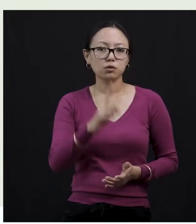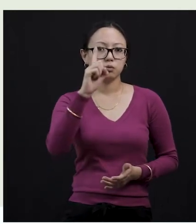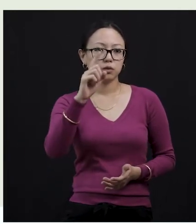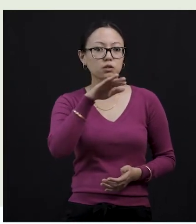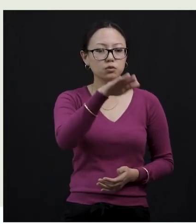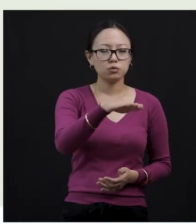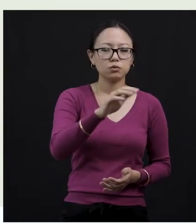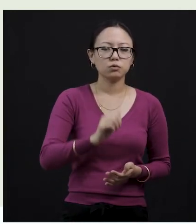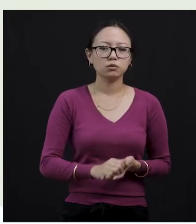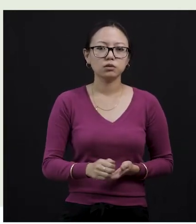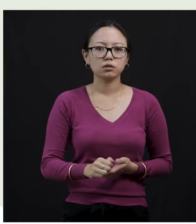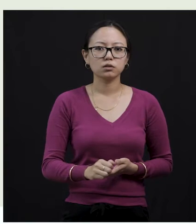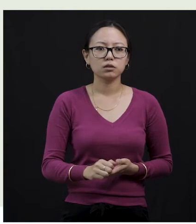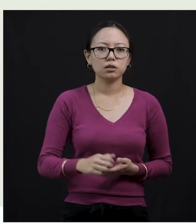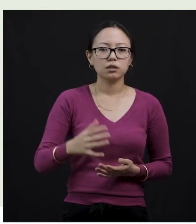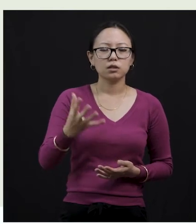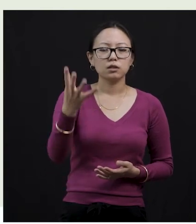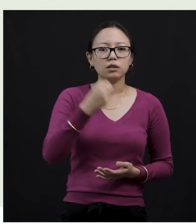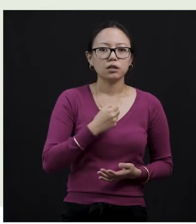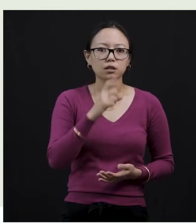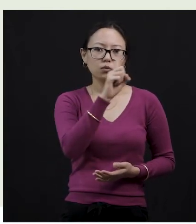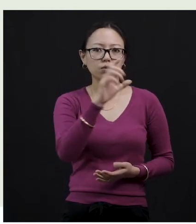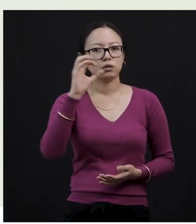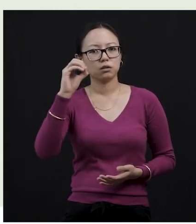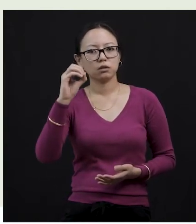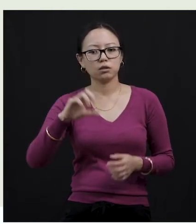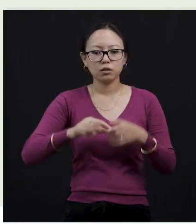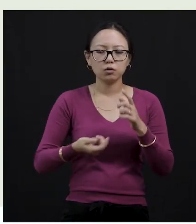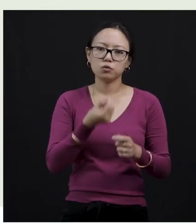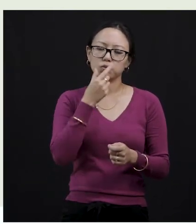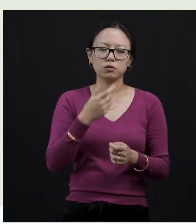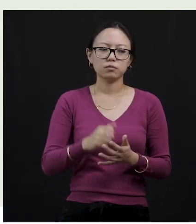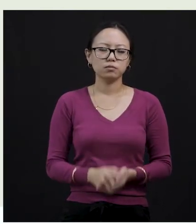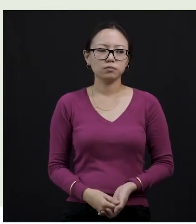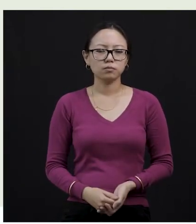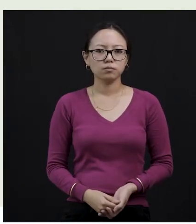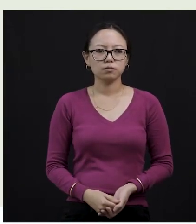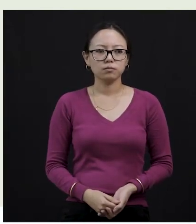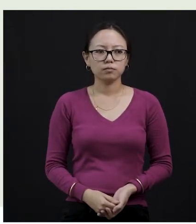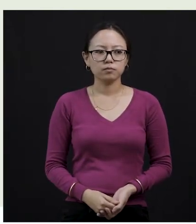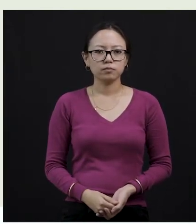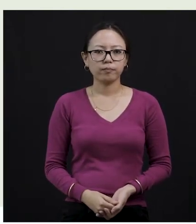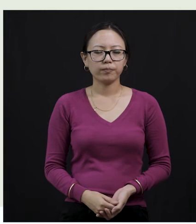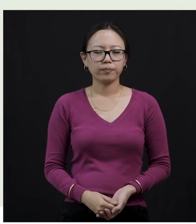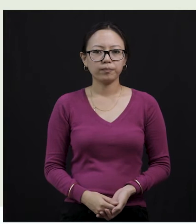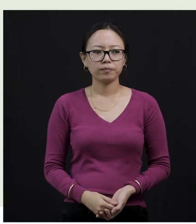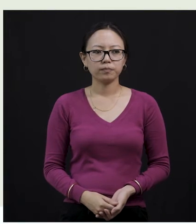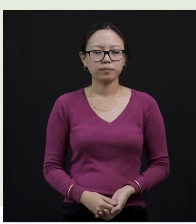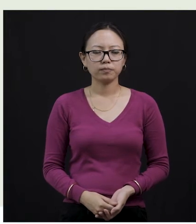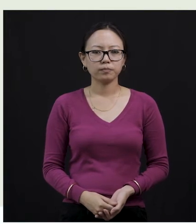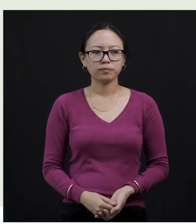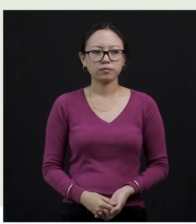they will get 10 sweets, right? Did you understood? All right. Next, we will try to do again